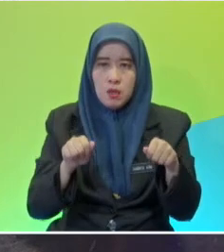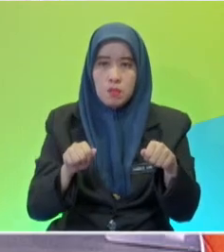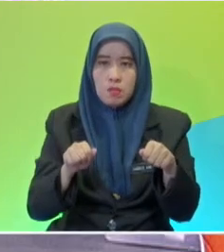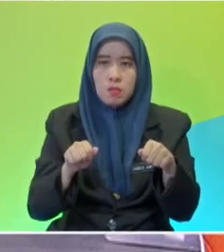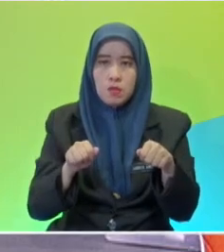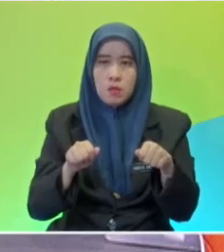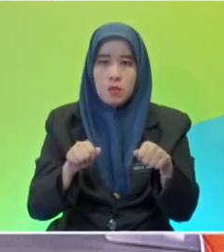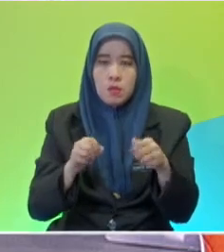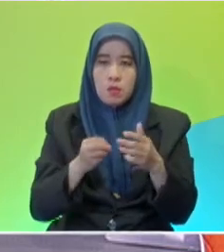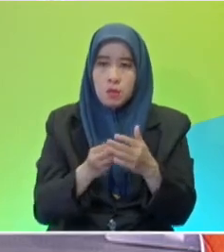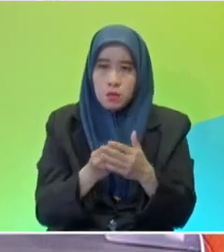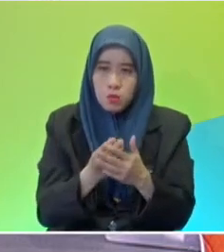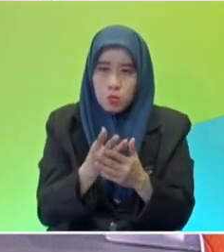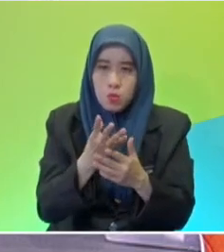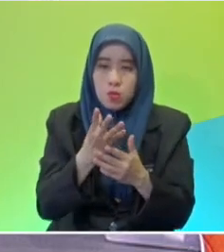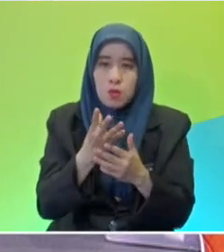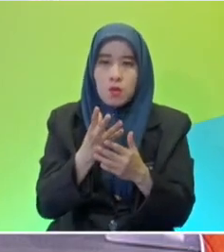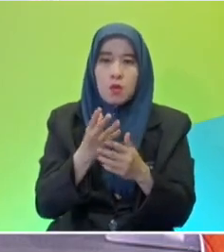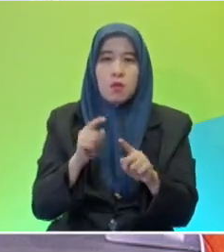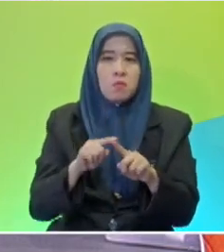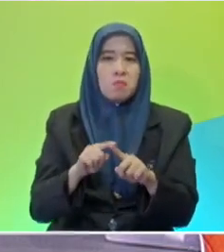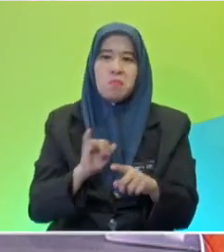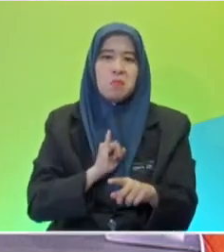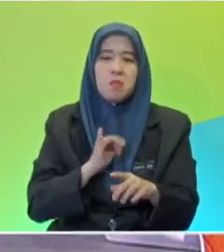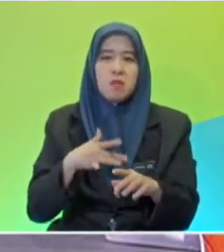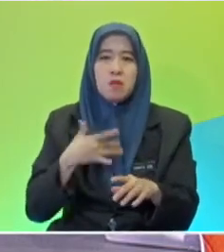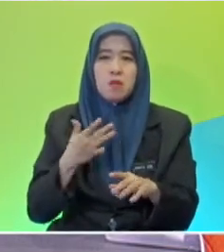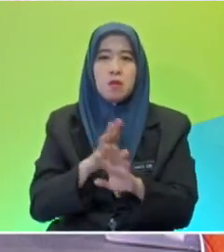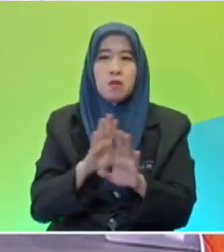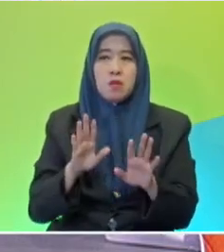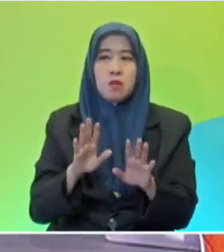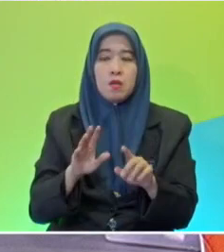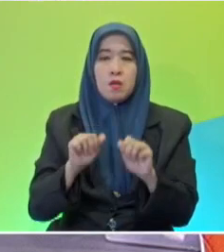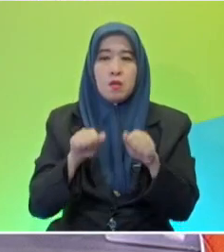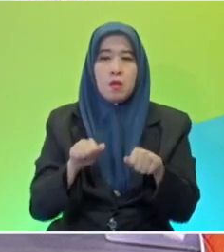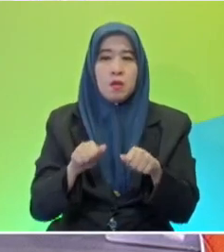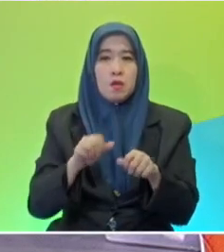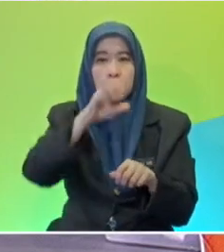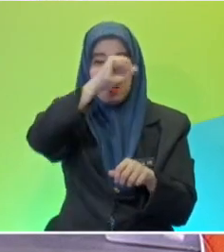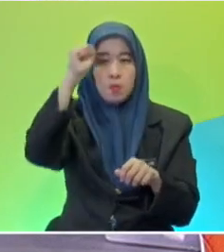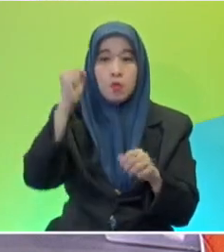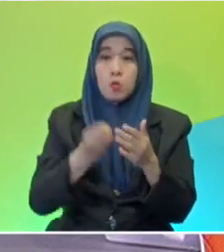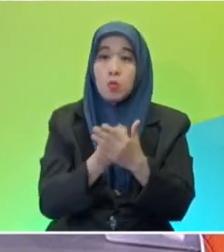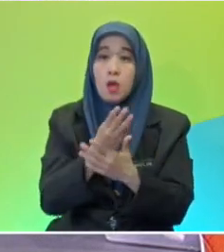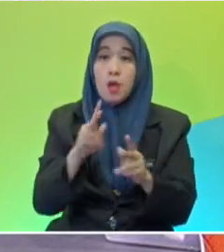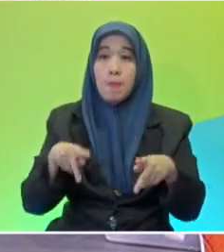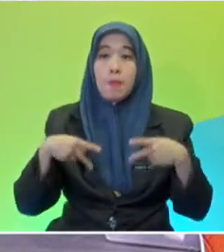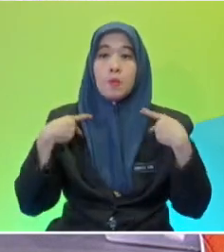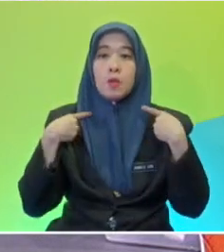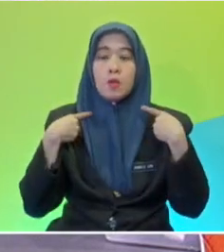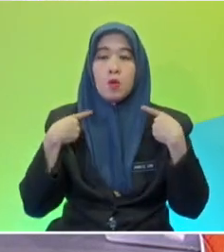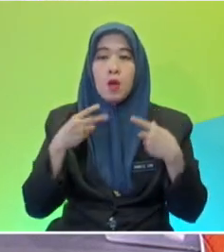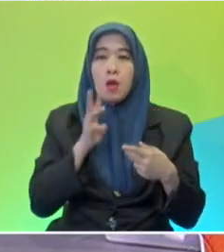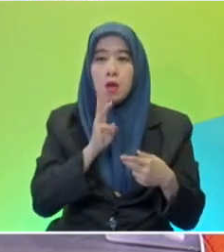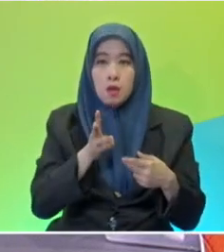enough water, enough air, and also the right temperature. Then yes, because like Teacher Devi mentioned,